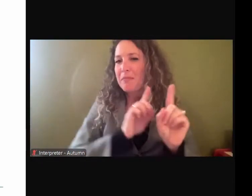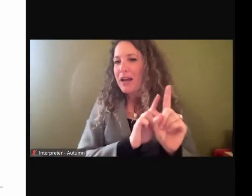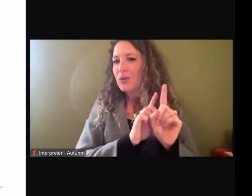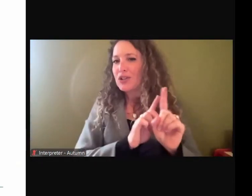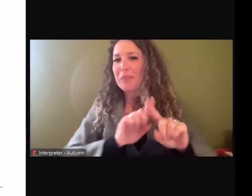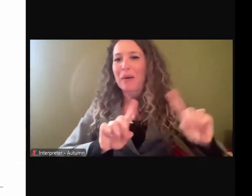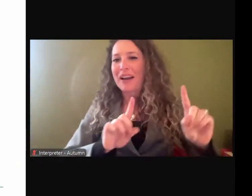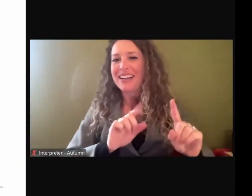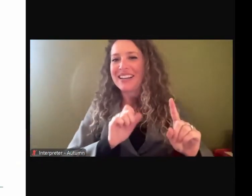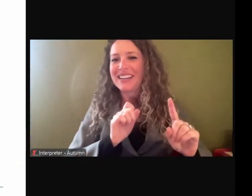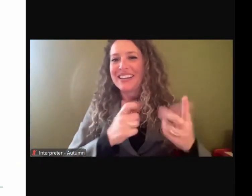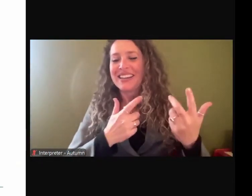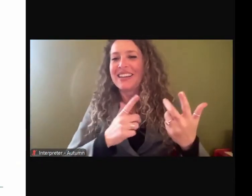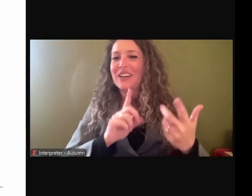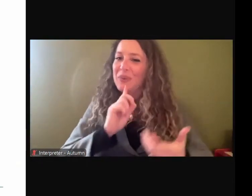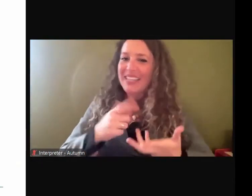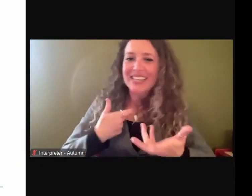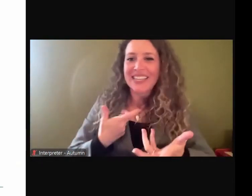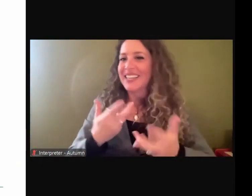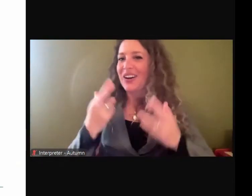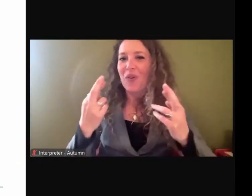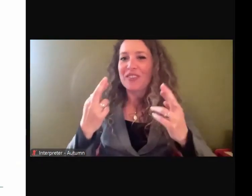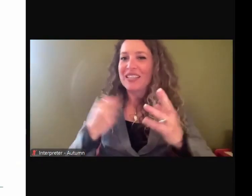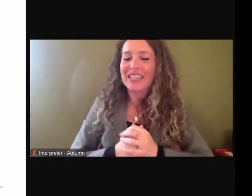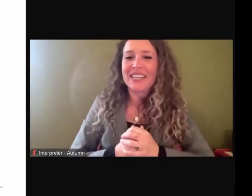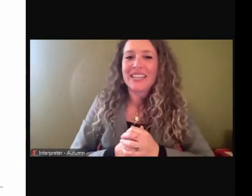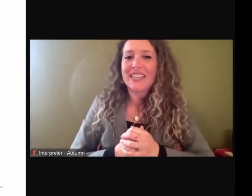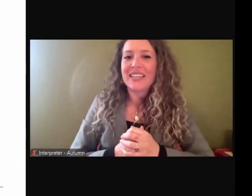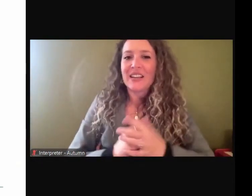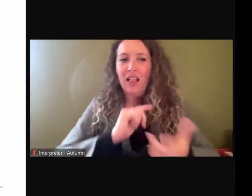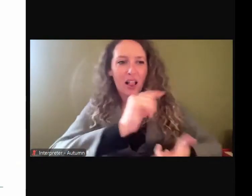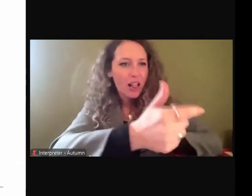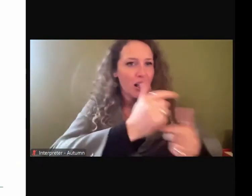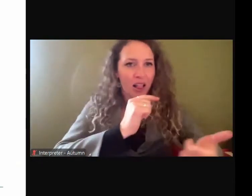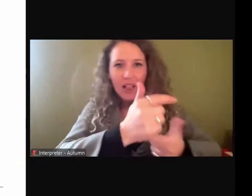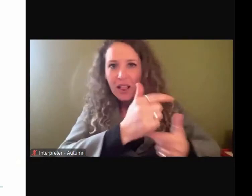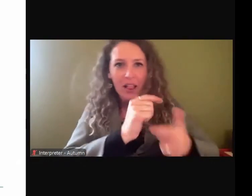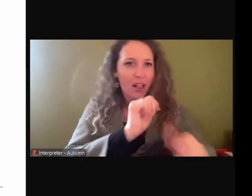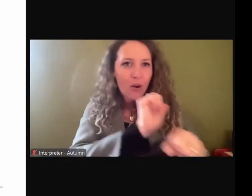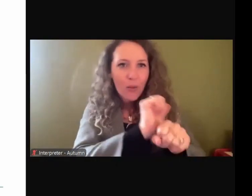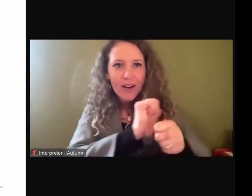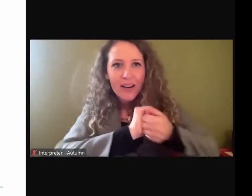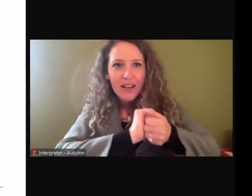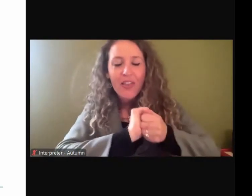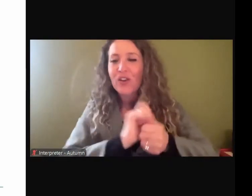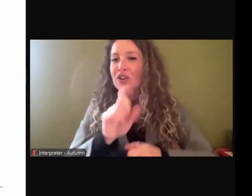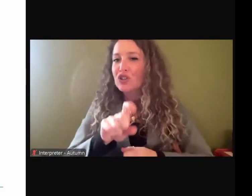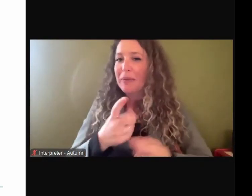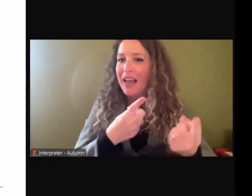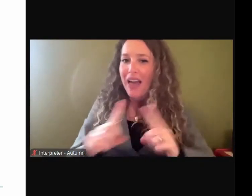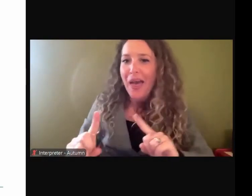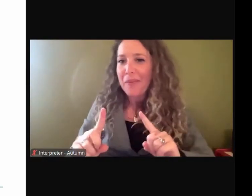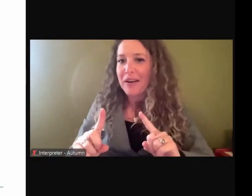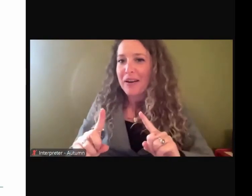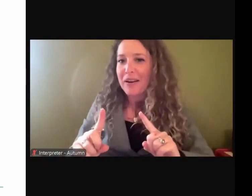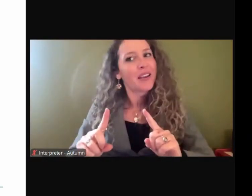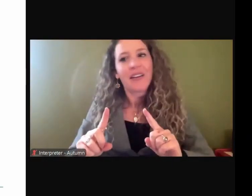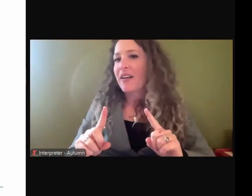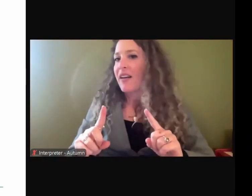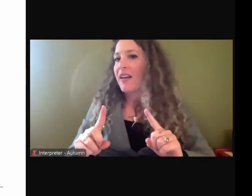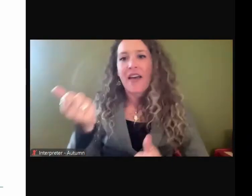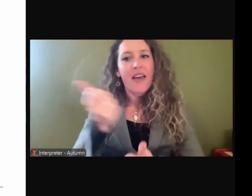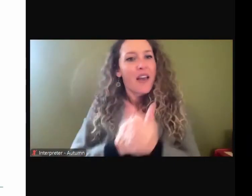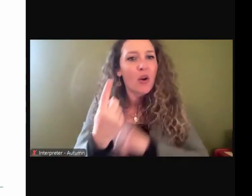forward mentorship, just that hopefully bidirectional and multi-directional mentorship is happening among people from different